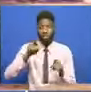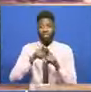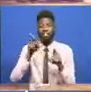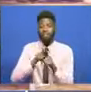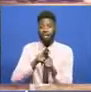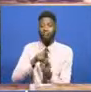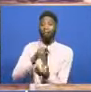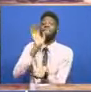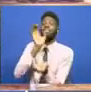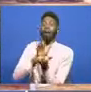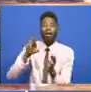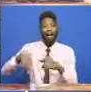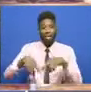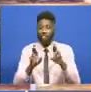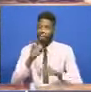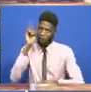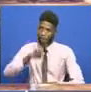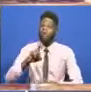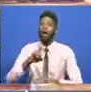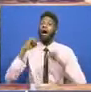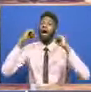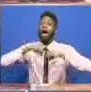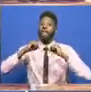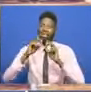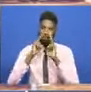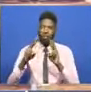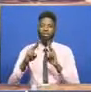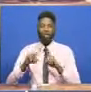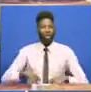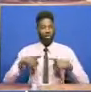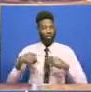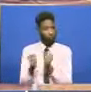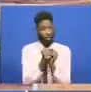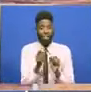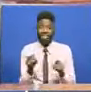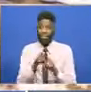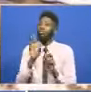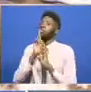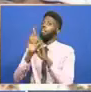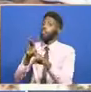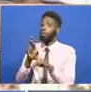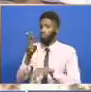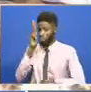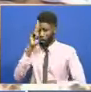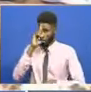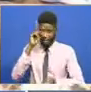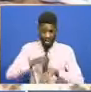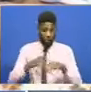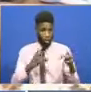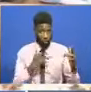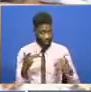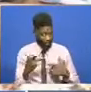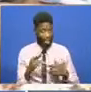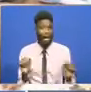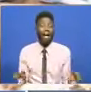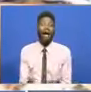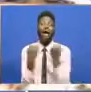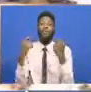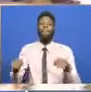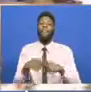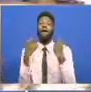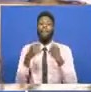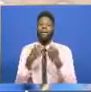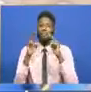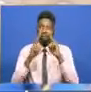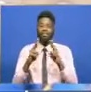any agreement on peaceful coexistence and to report to the authority any concerns about threats to harmony and